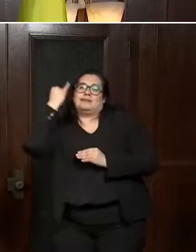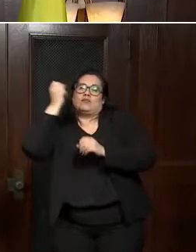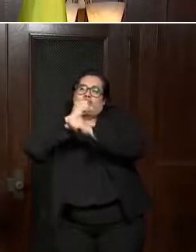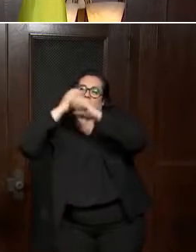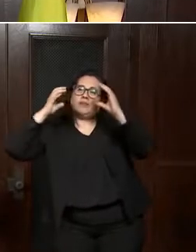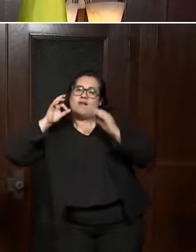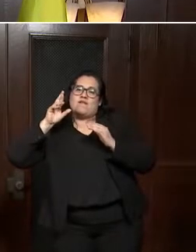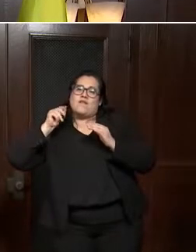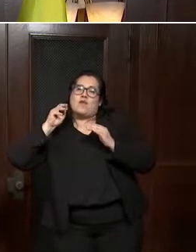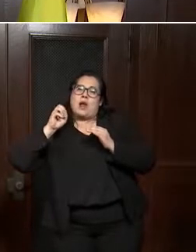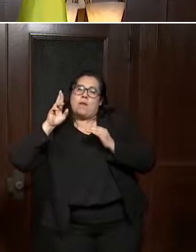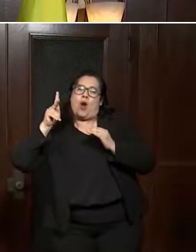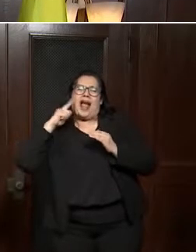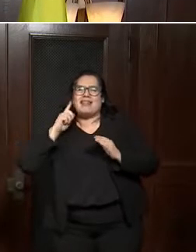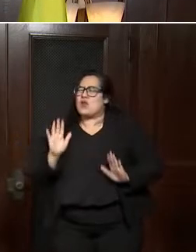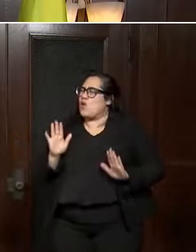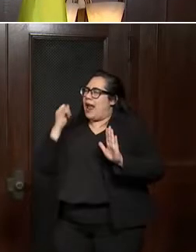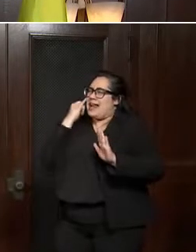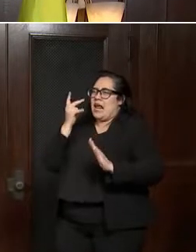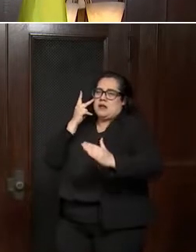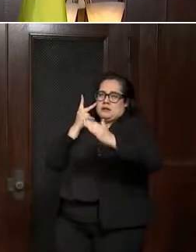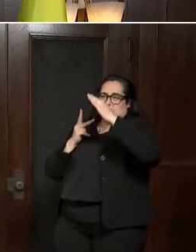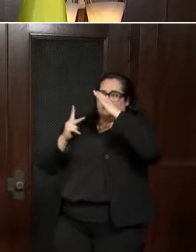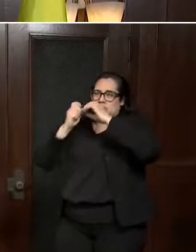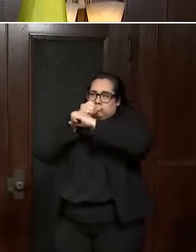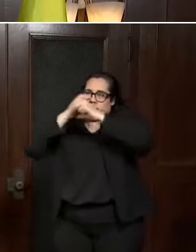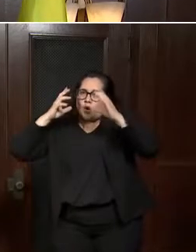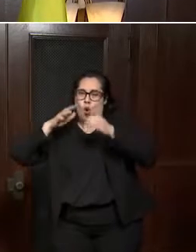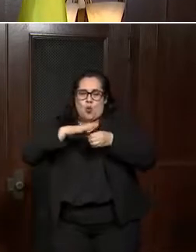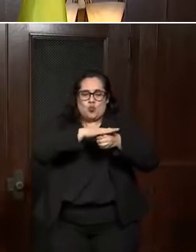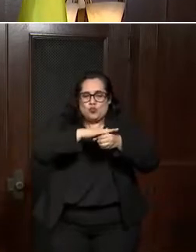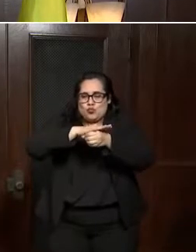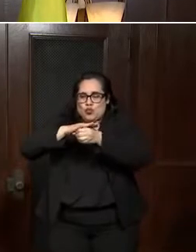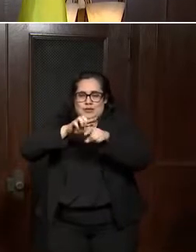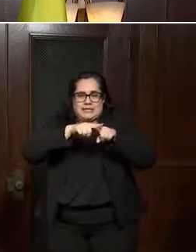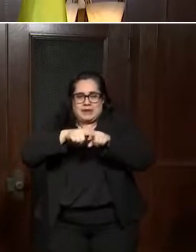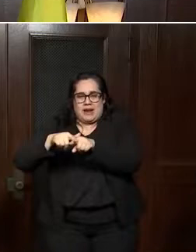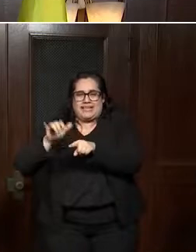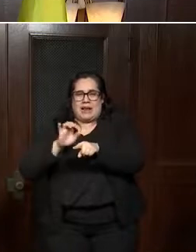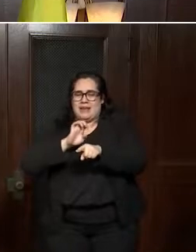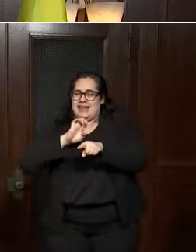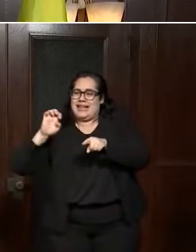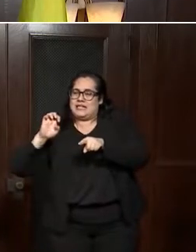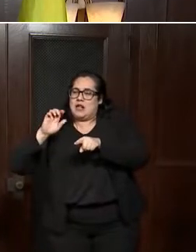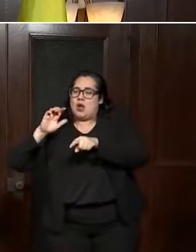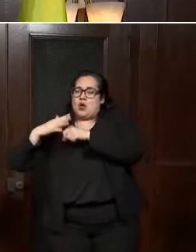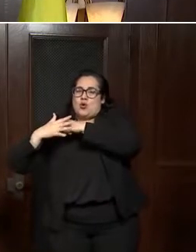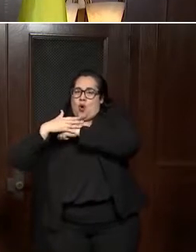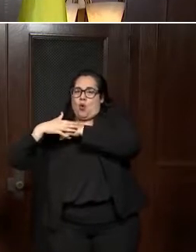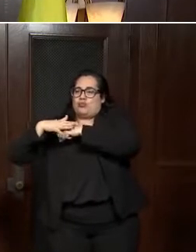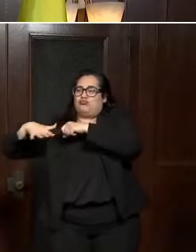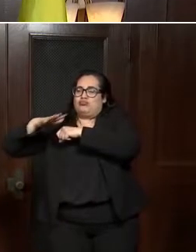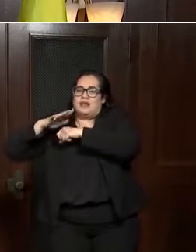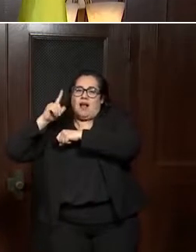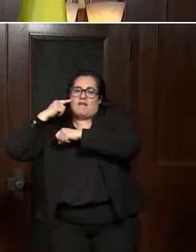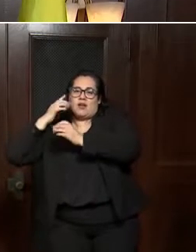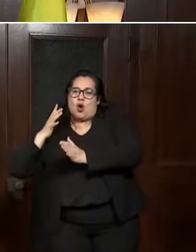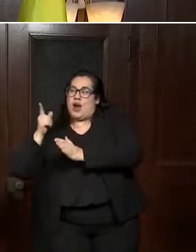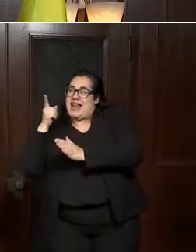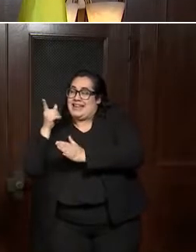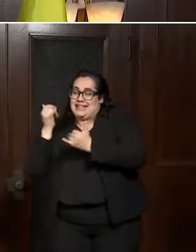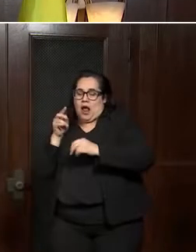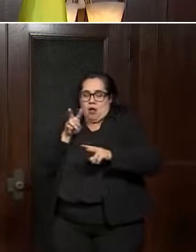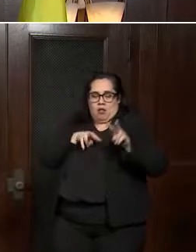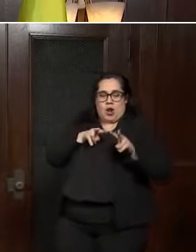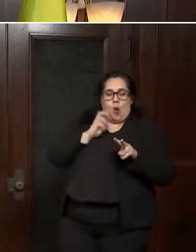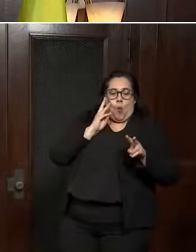think he's done a marvelous job of looking at this regionally. Just as East Coast governors did, he's now looking with Washington, Oregon, and California,